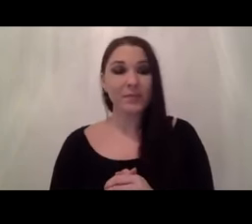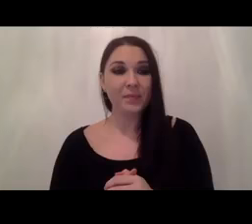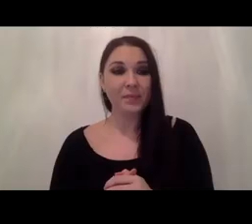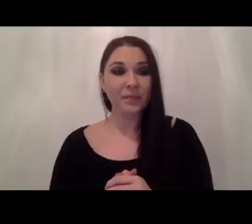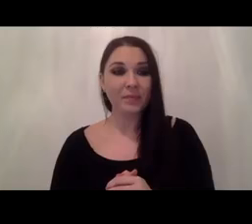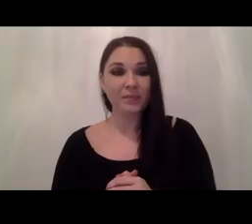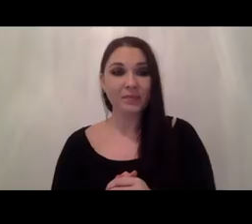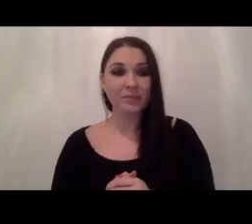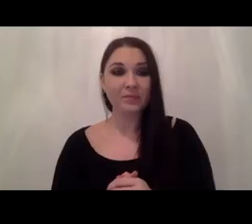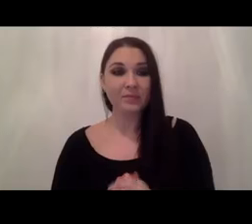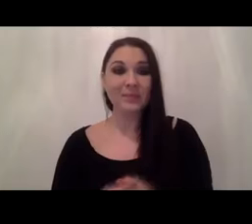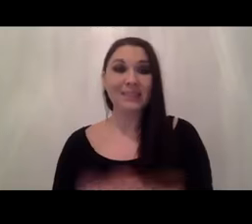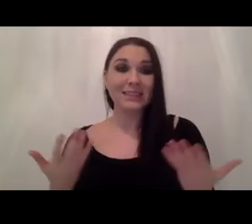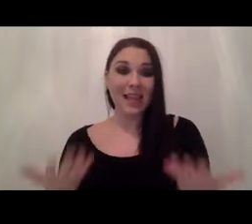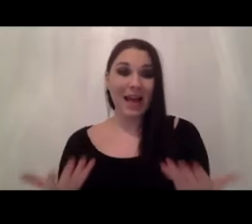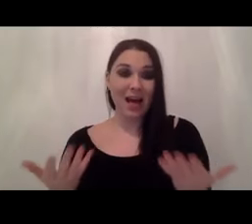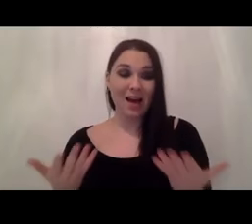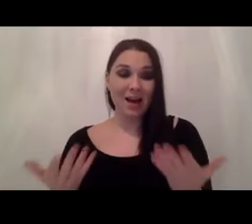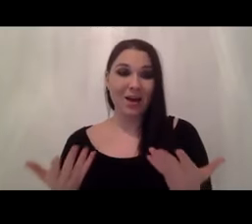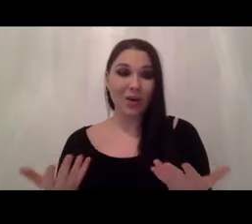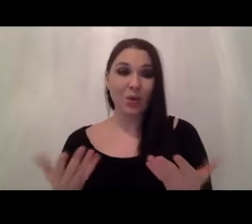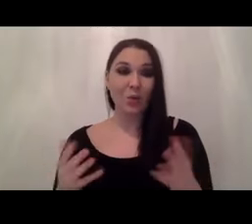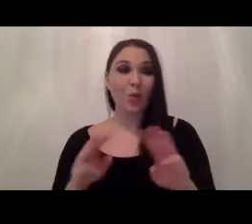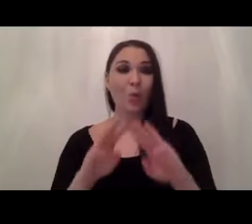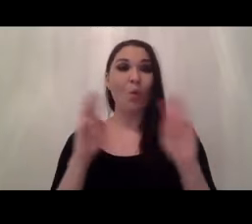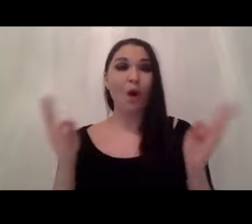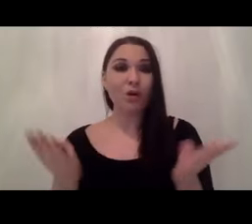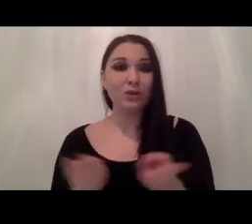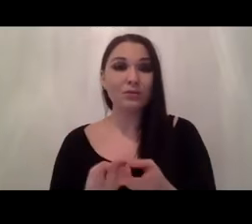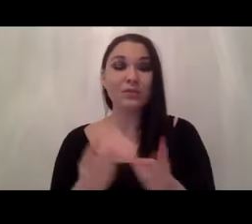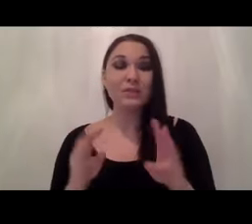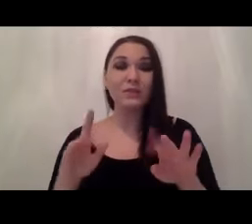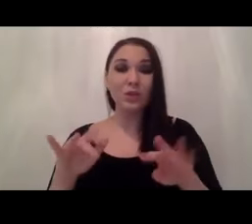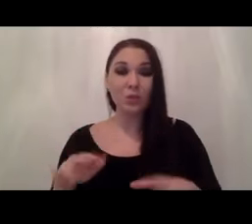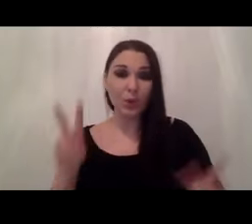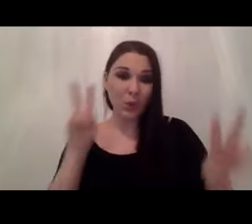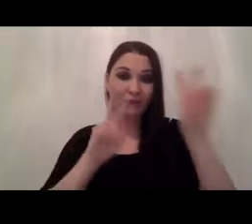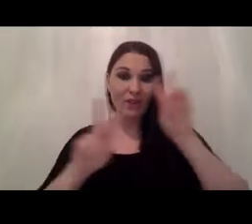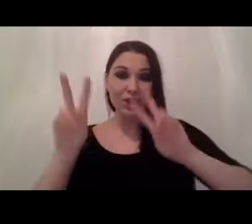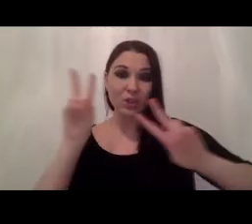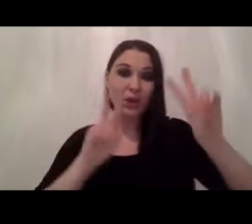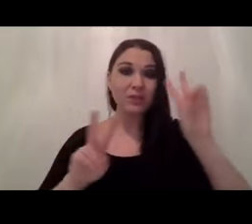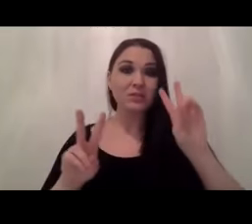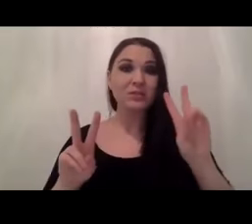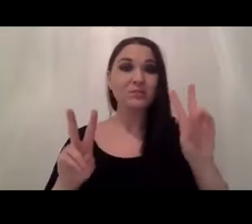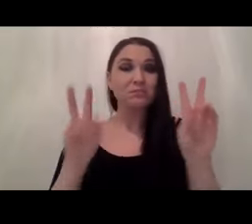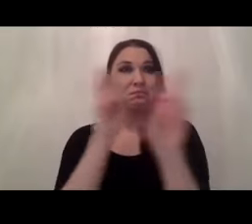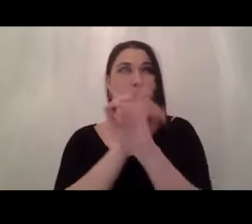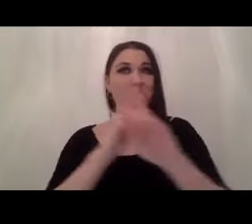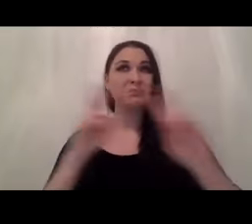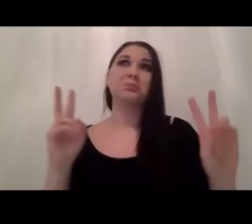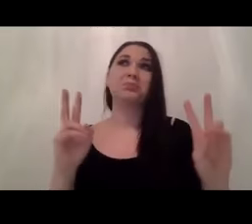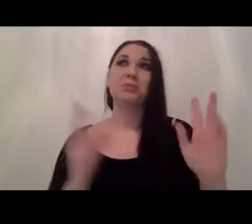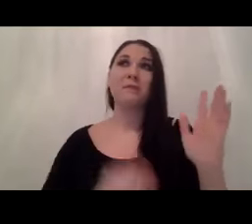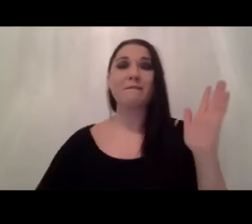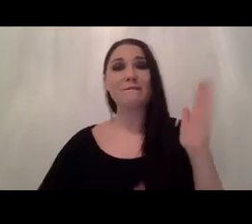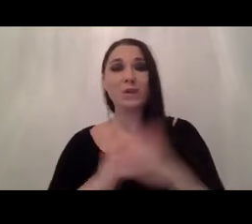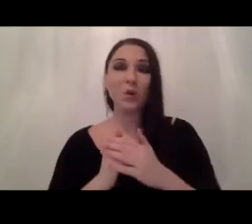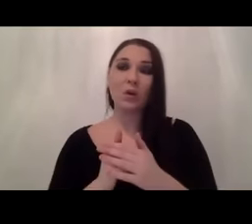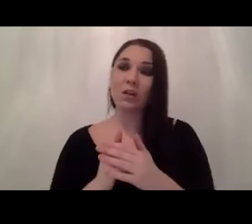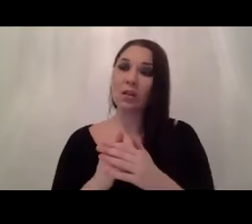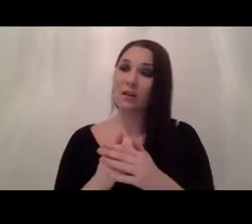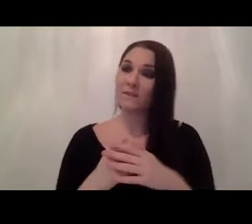though nowadays the world of computer vision is like full of wizards, I